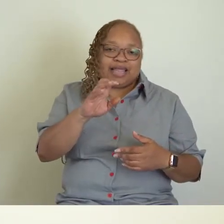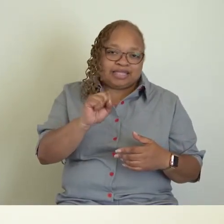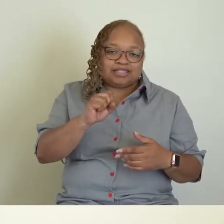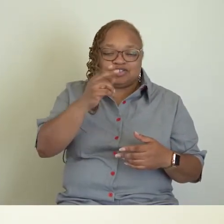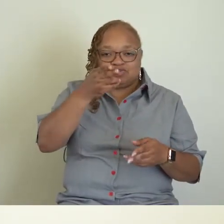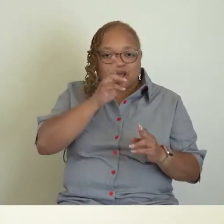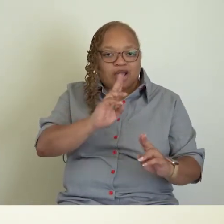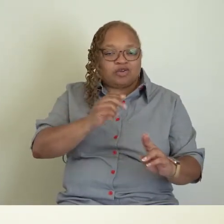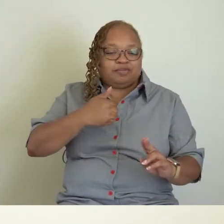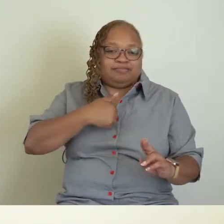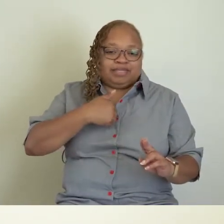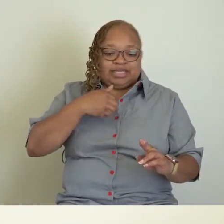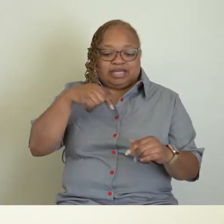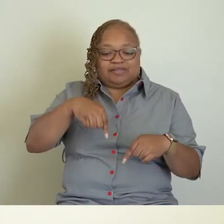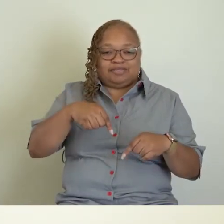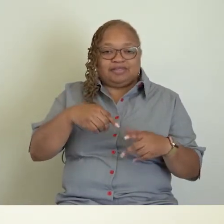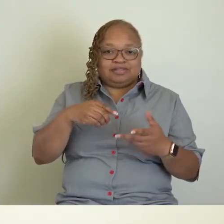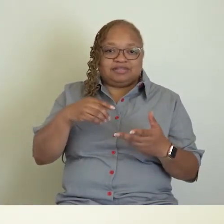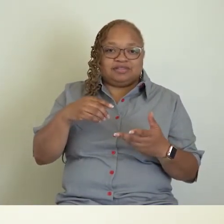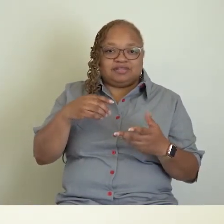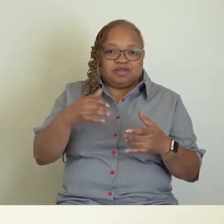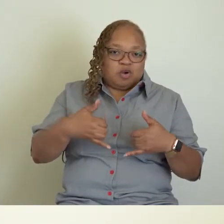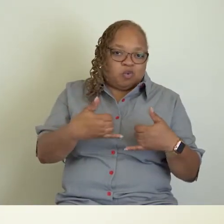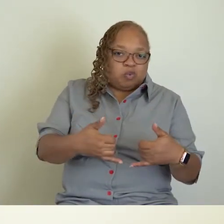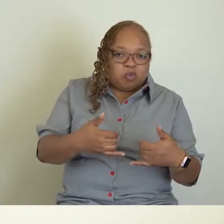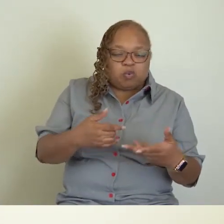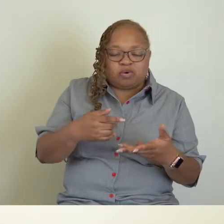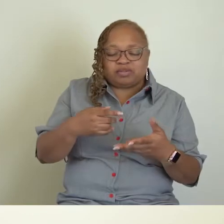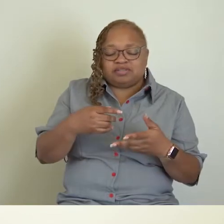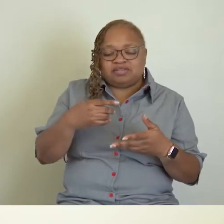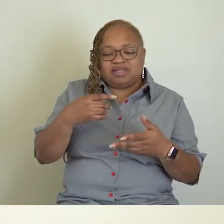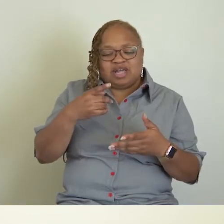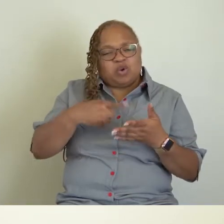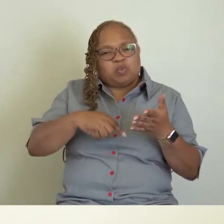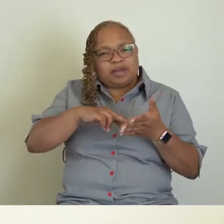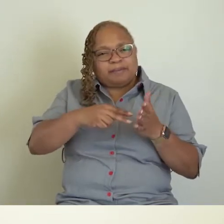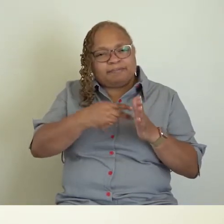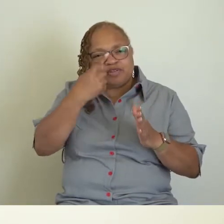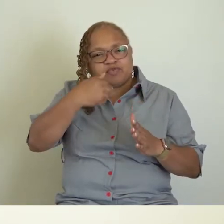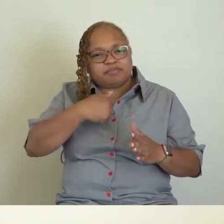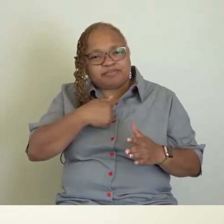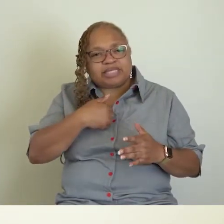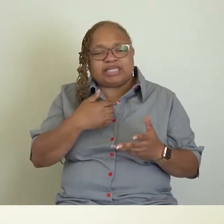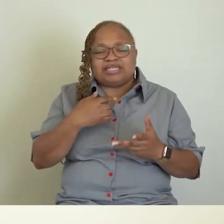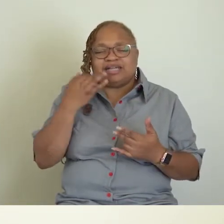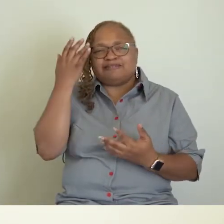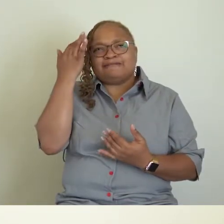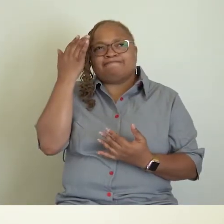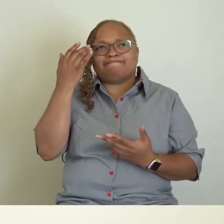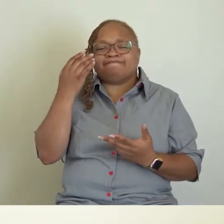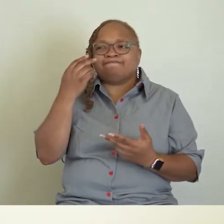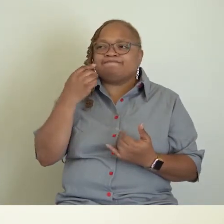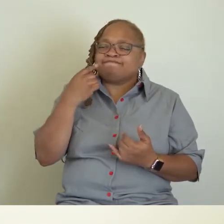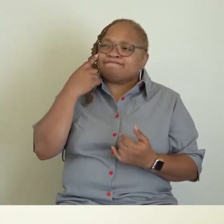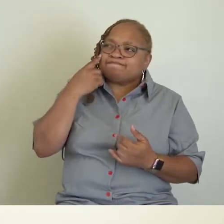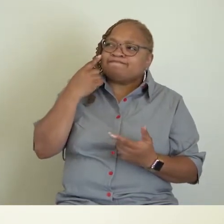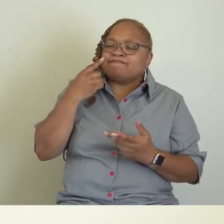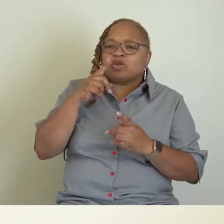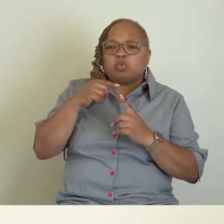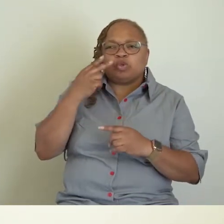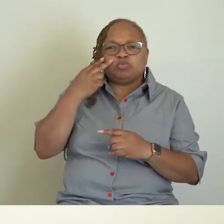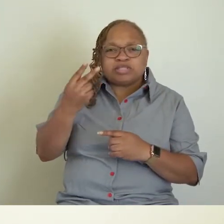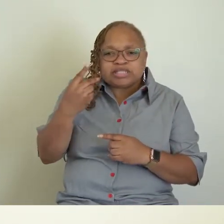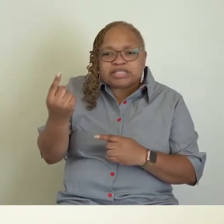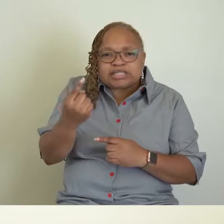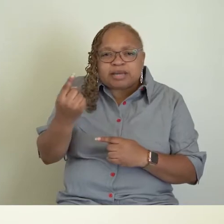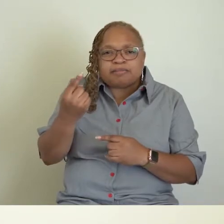and grateful for that. What it means, you know, it took me a minute to think about, okay, because when you see